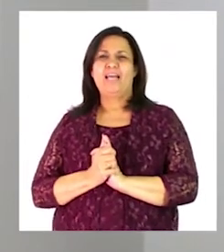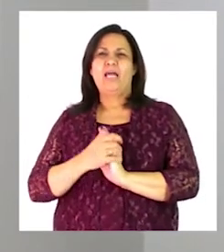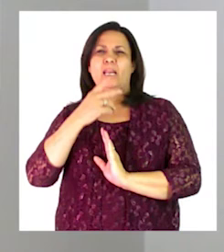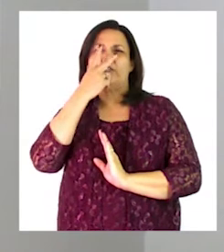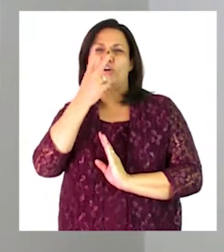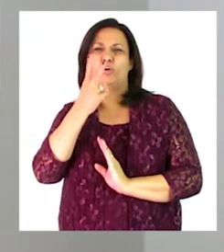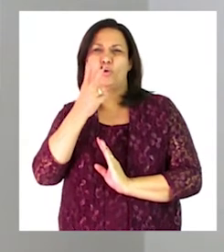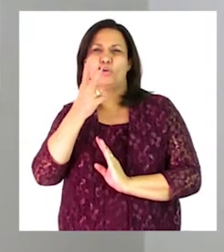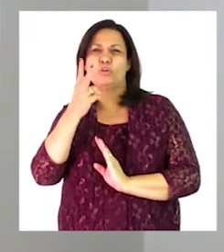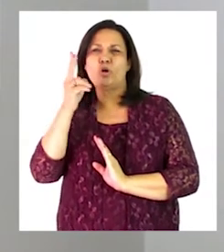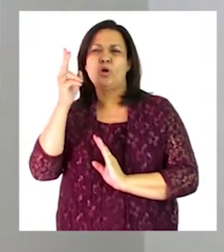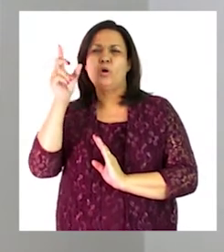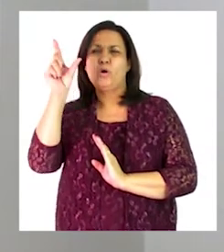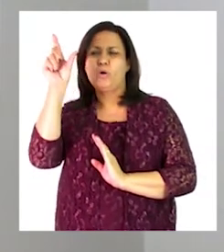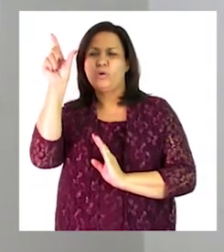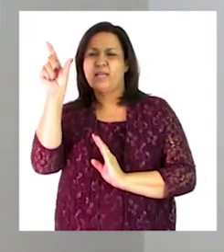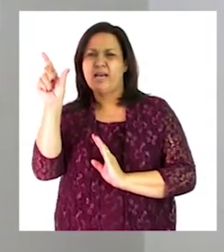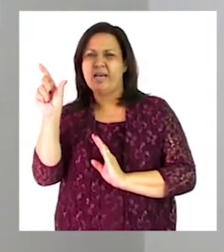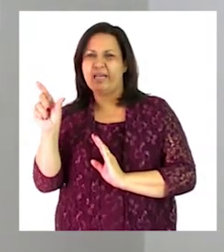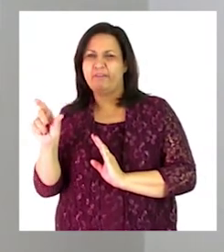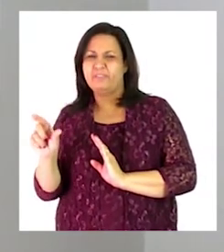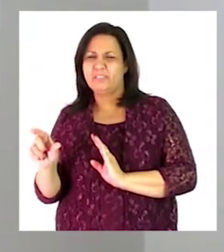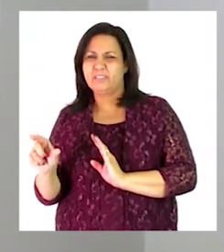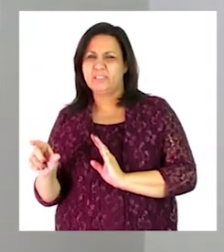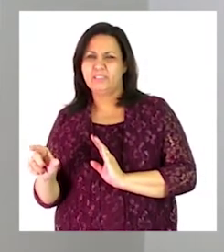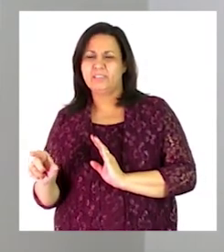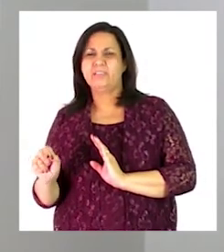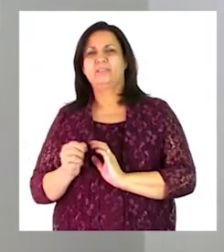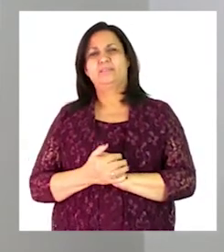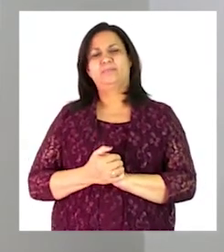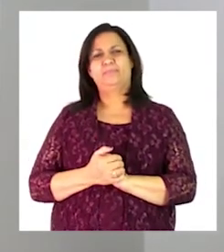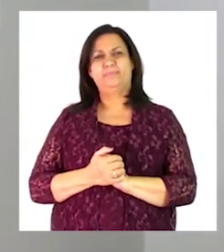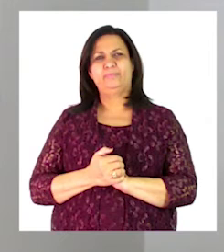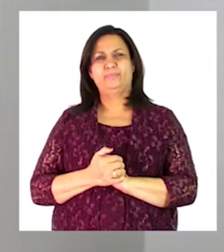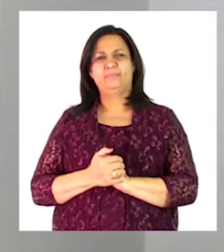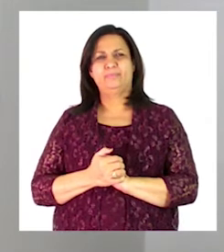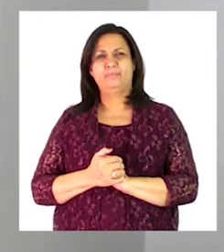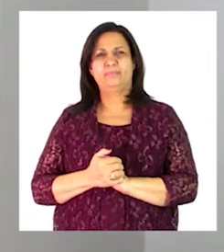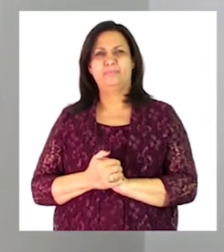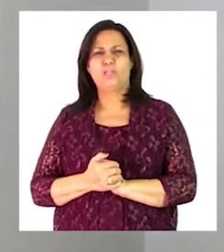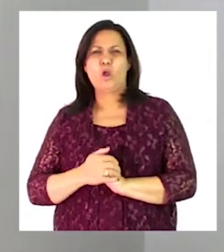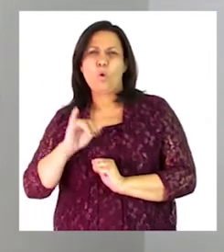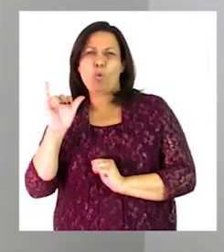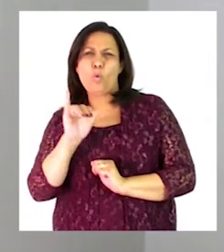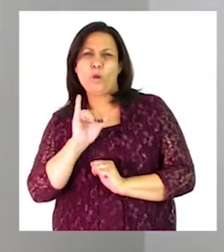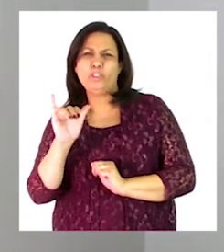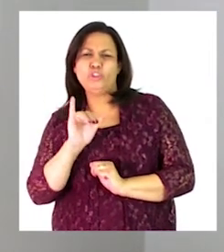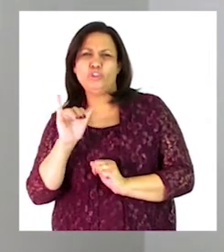at all these other leaves on the other side of the page. Which